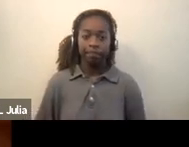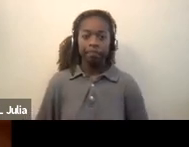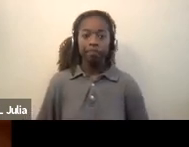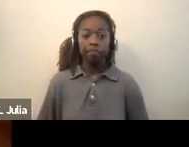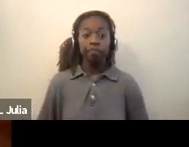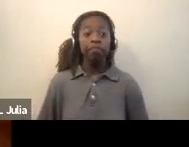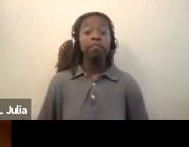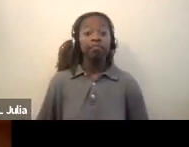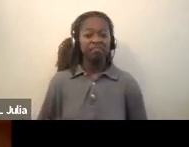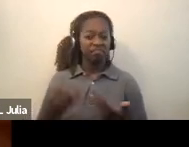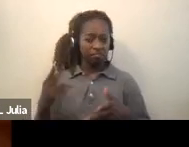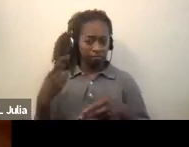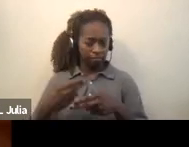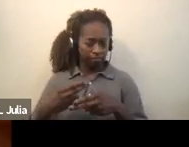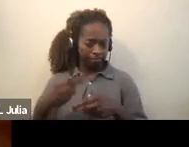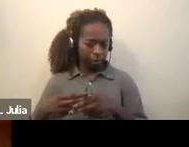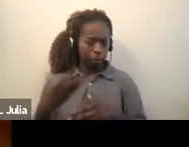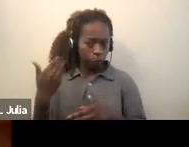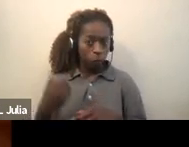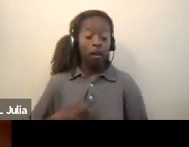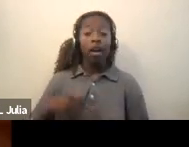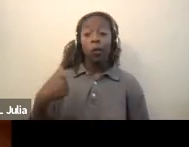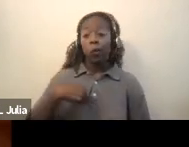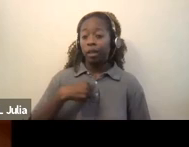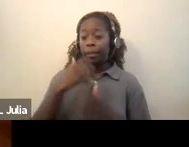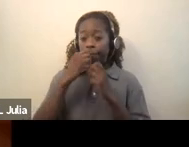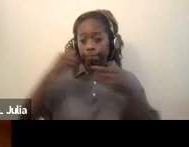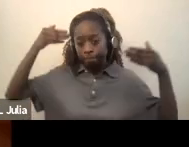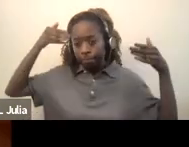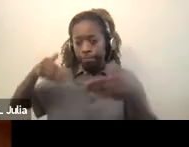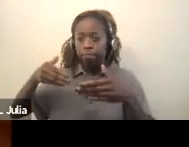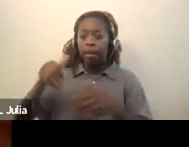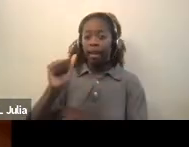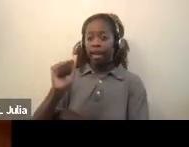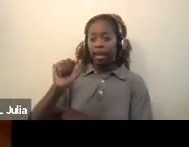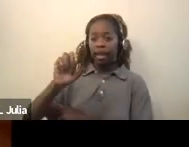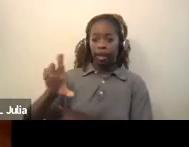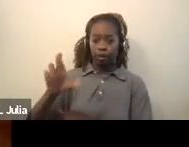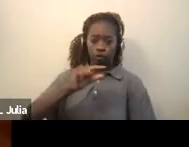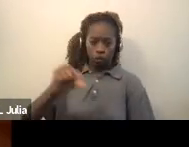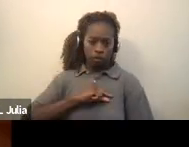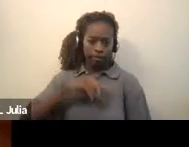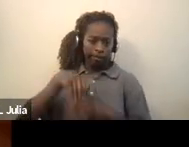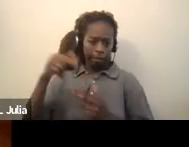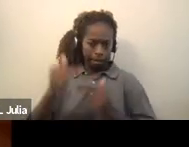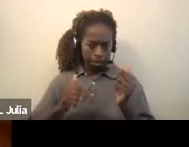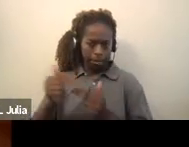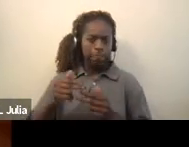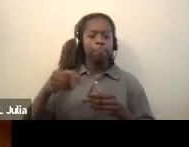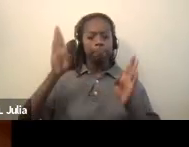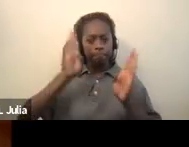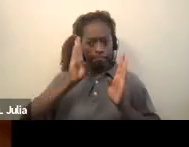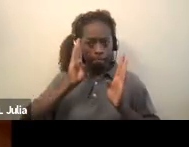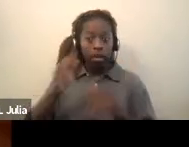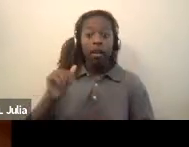as mentioned earlier ventilation and air quality remain a key focus in our buildings our facilities team continues to